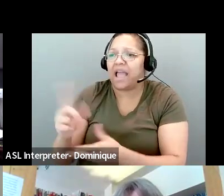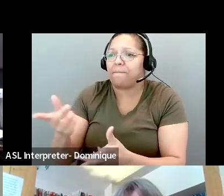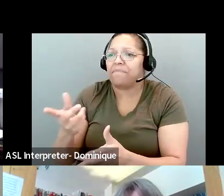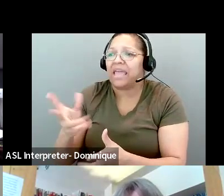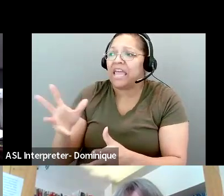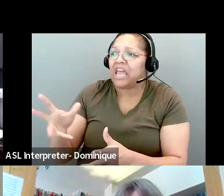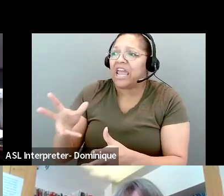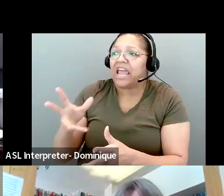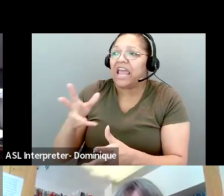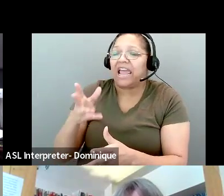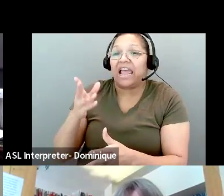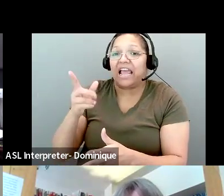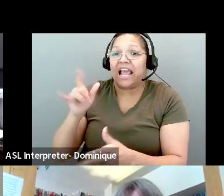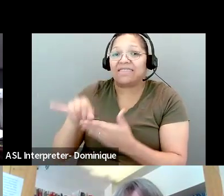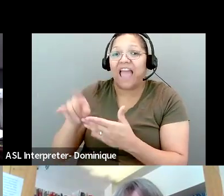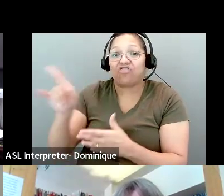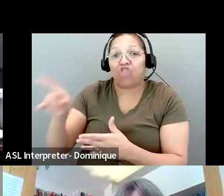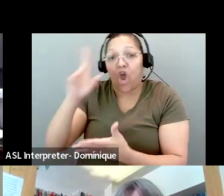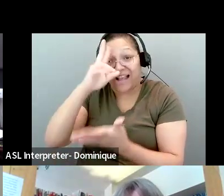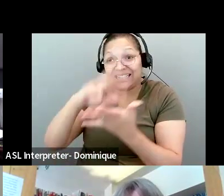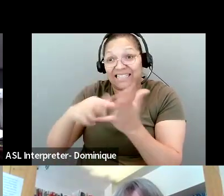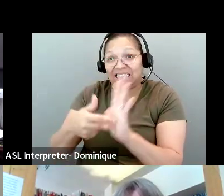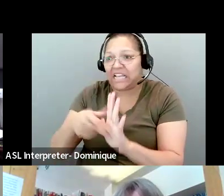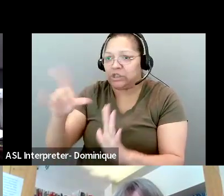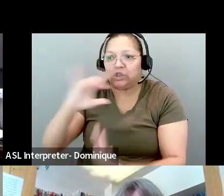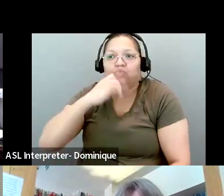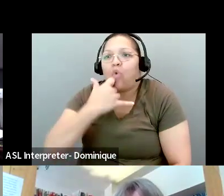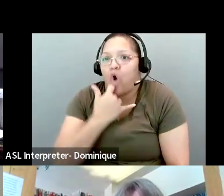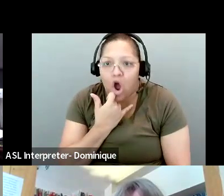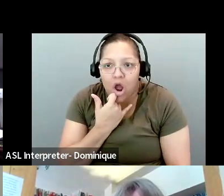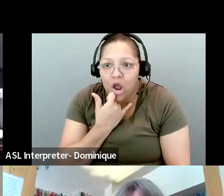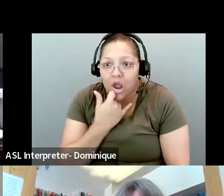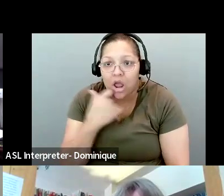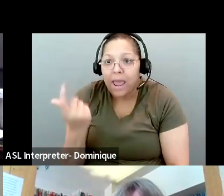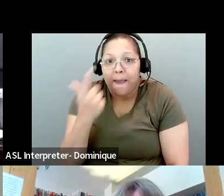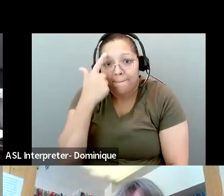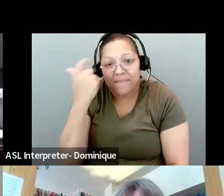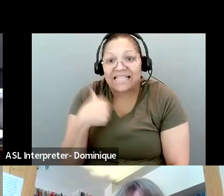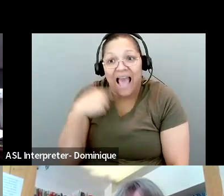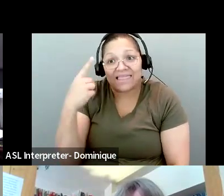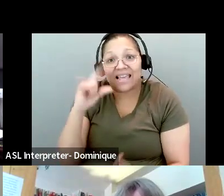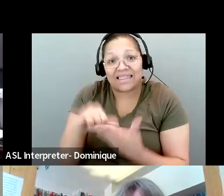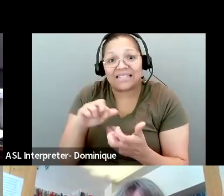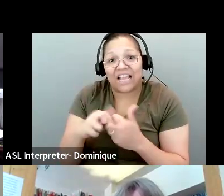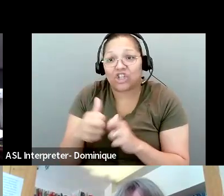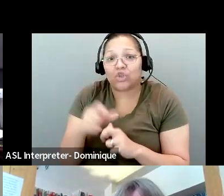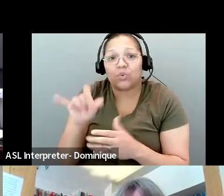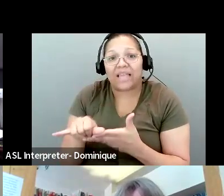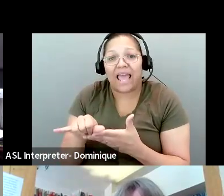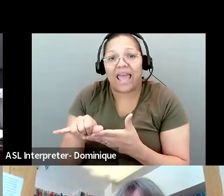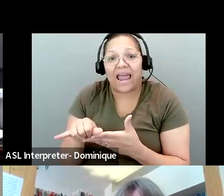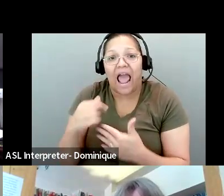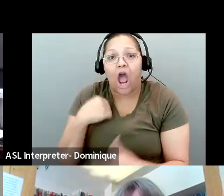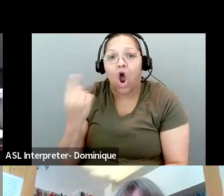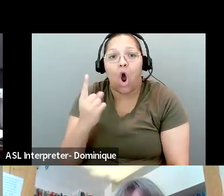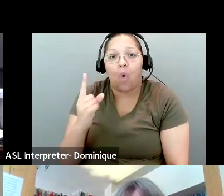their intent is entirely misguided. Mhm. Because I really think that's the issue. I think they don't. I always